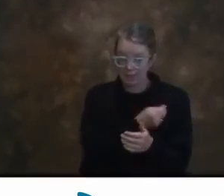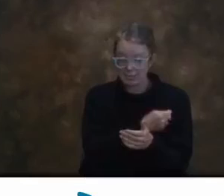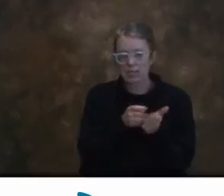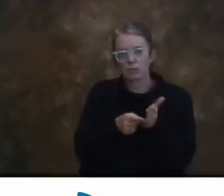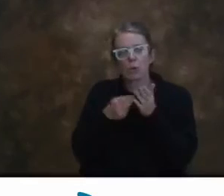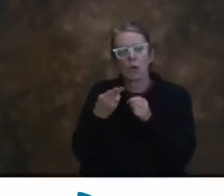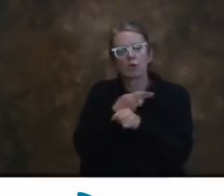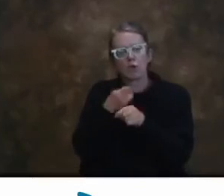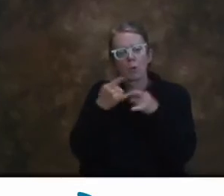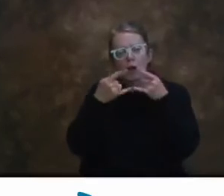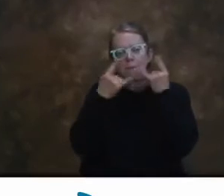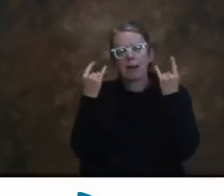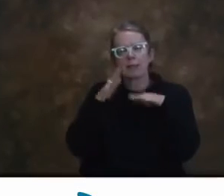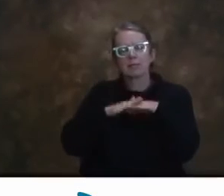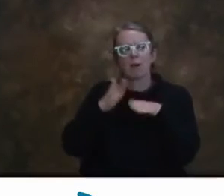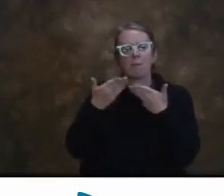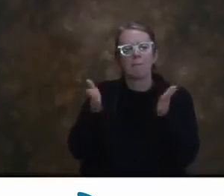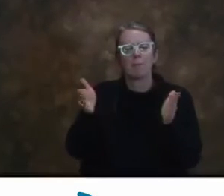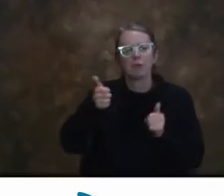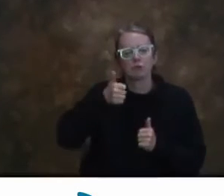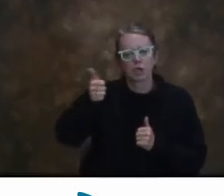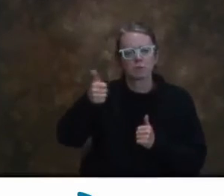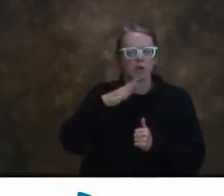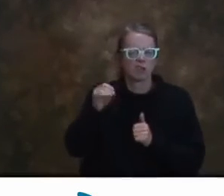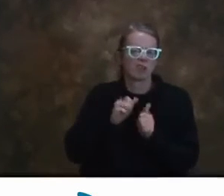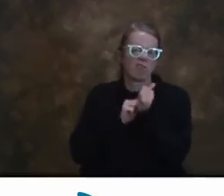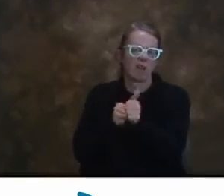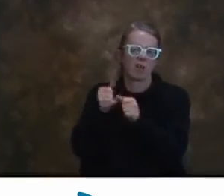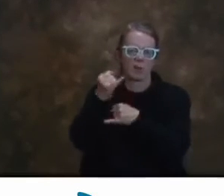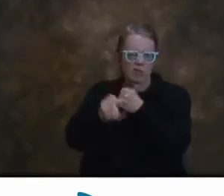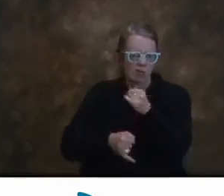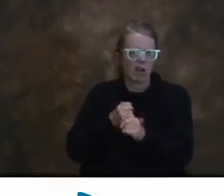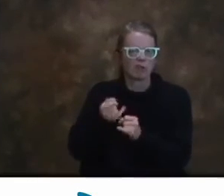transportation and to follow the international travel recommendations.